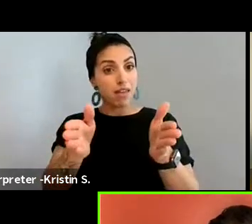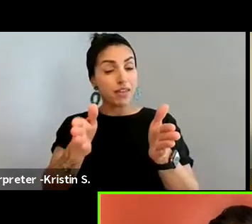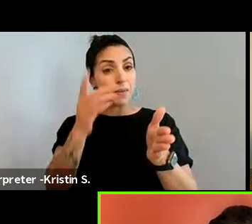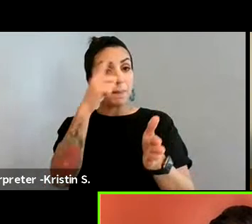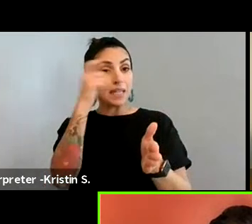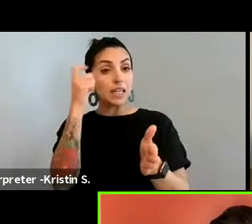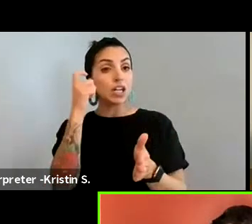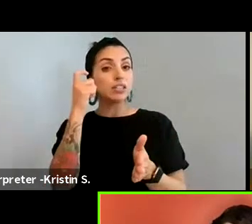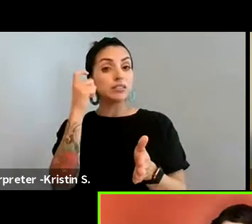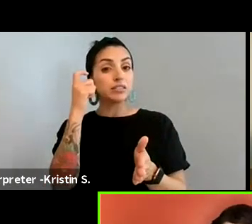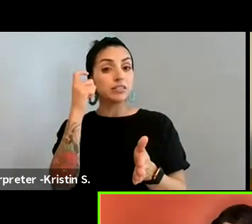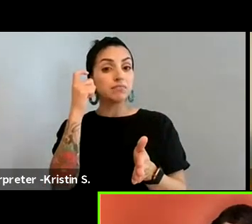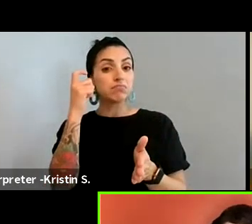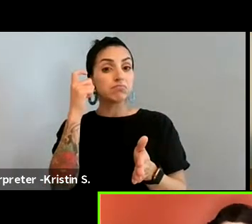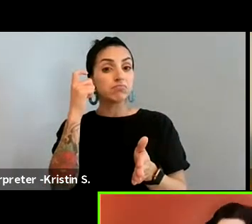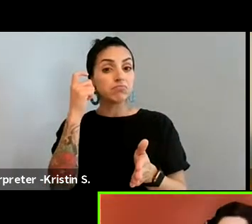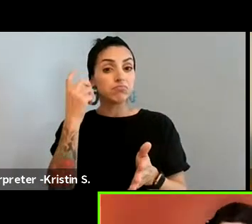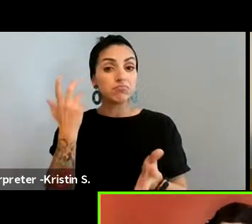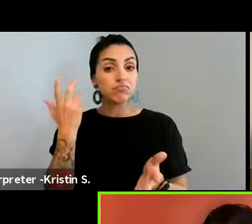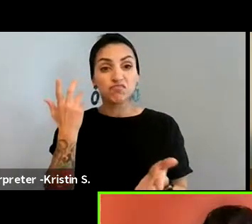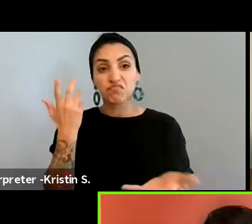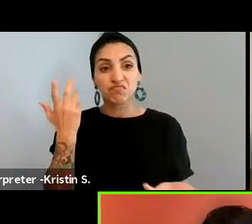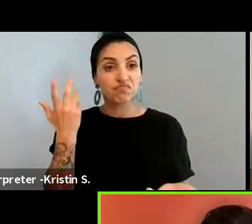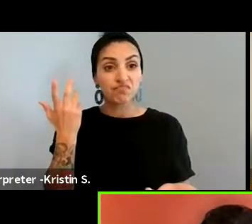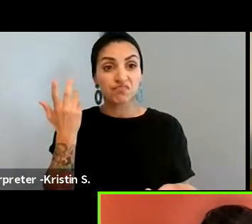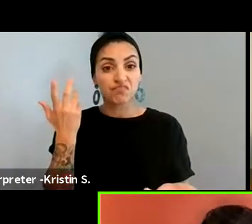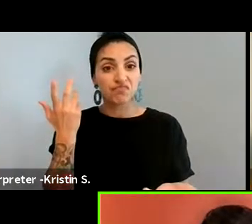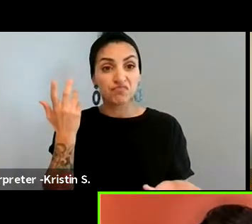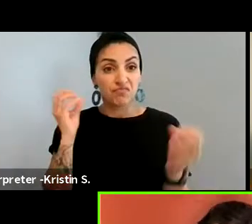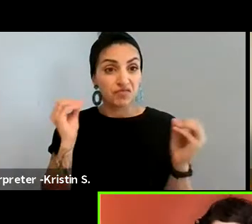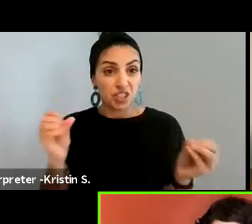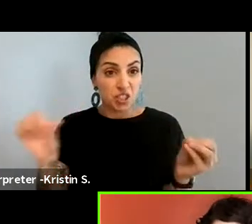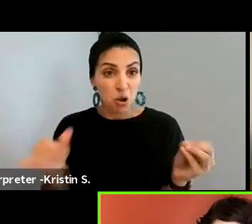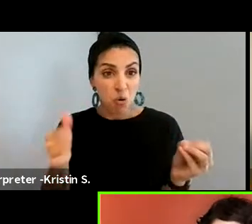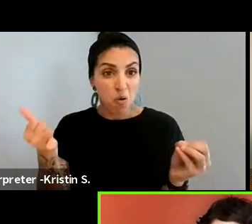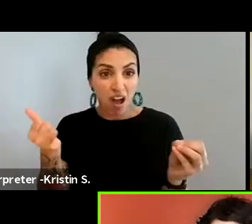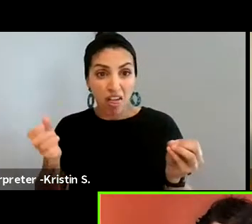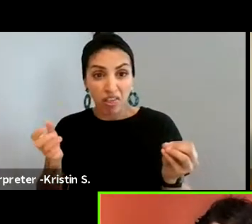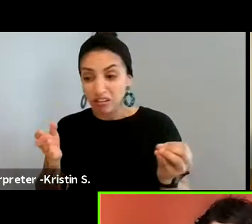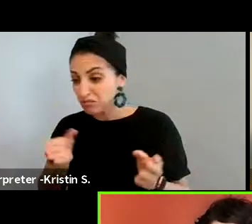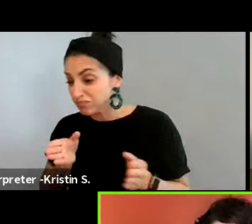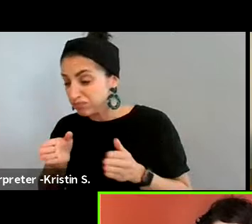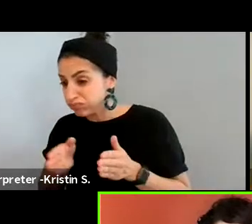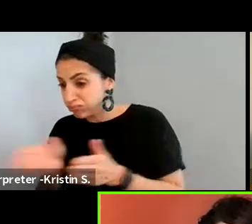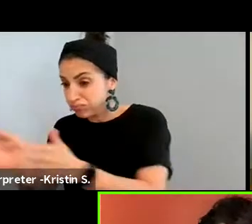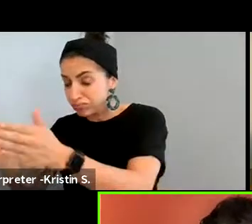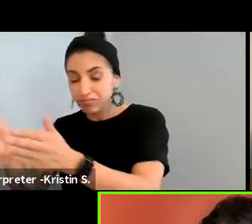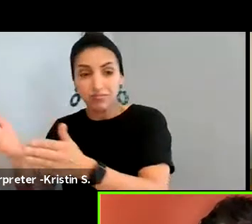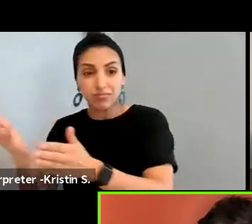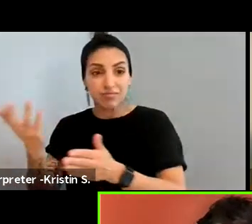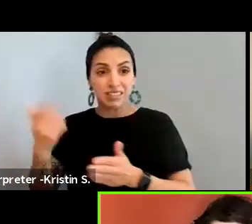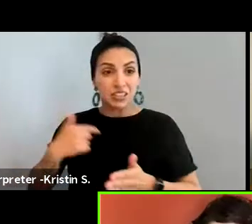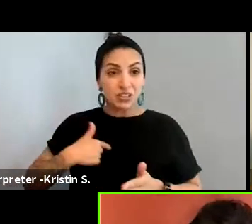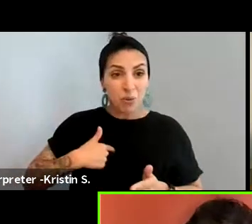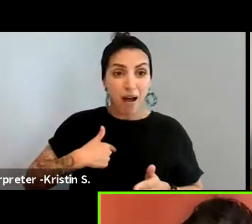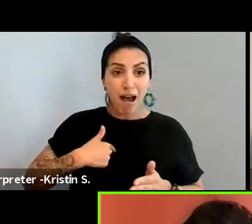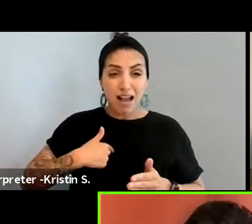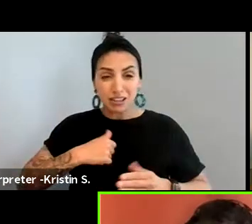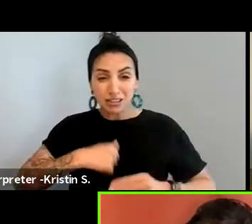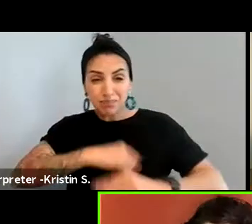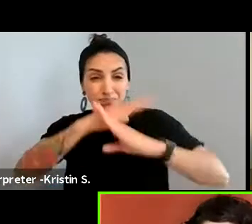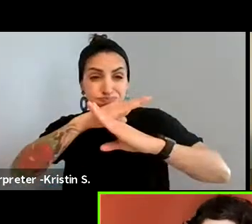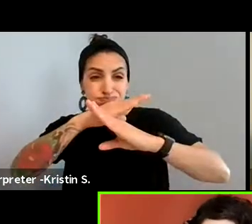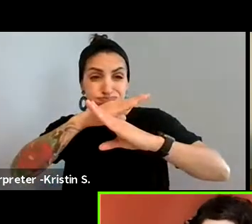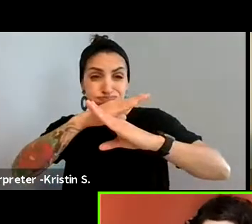because there was no other pathway. So I sort of just busted down the doors